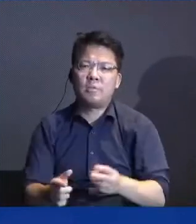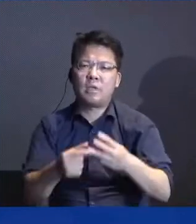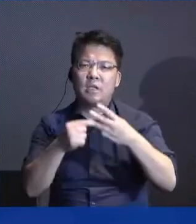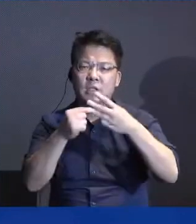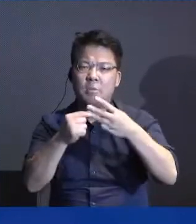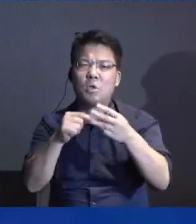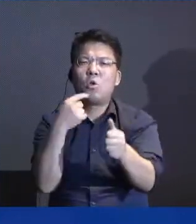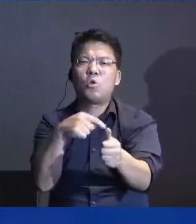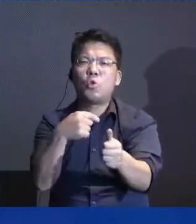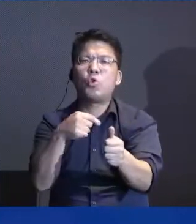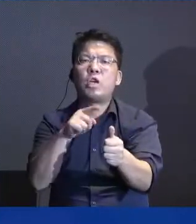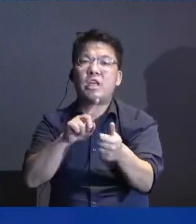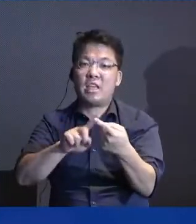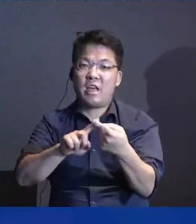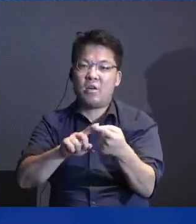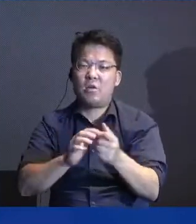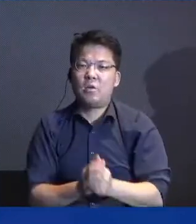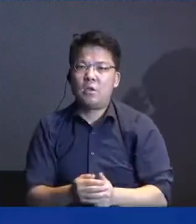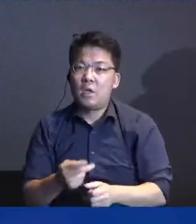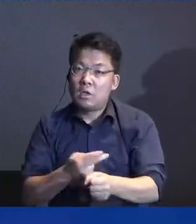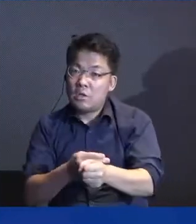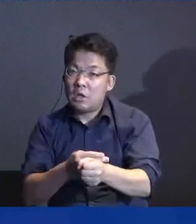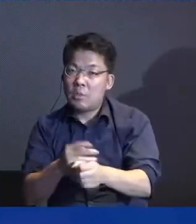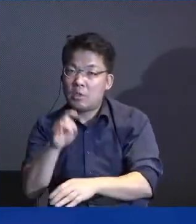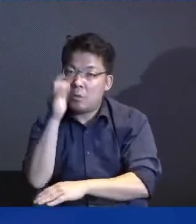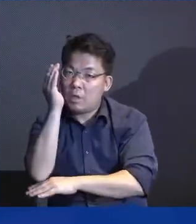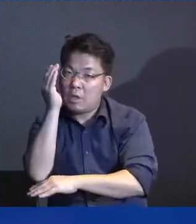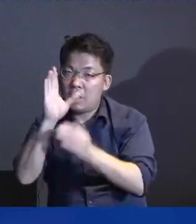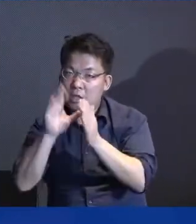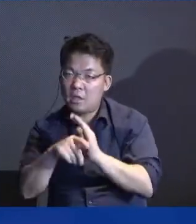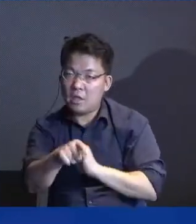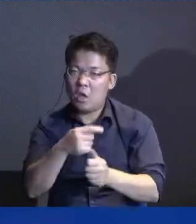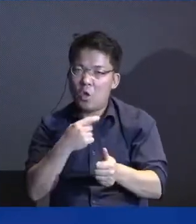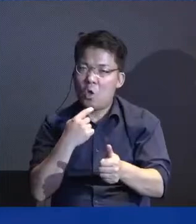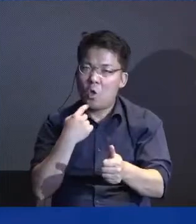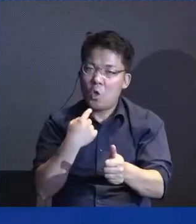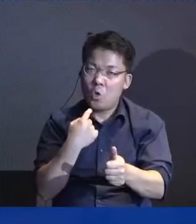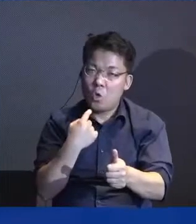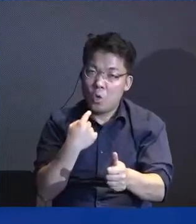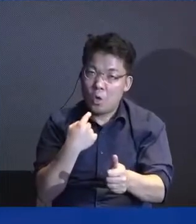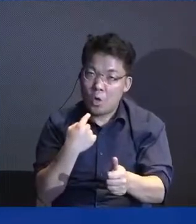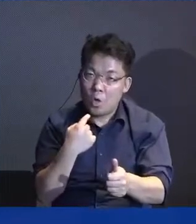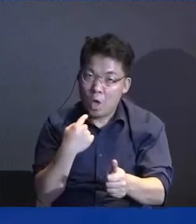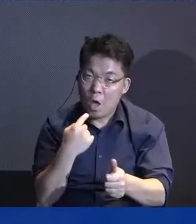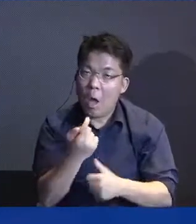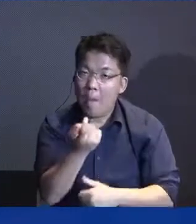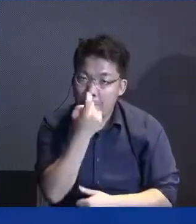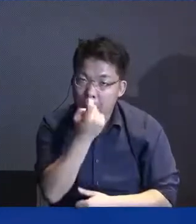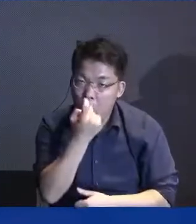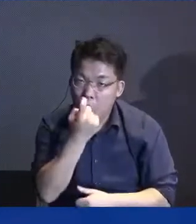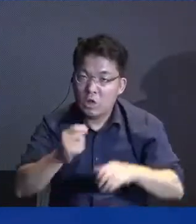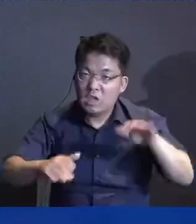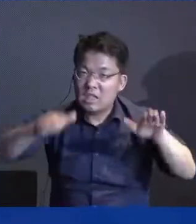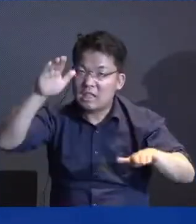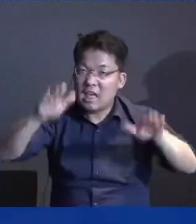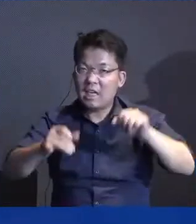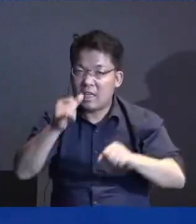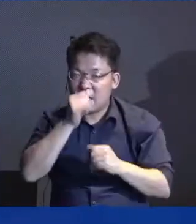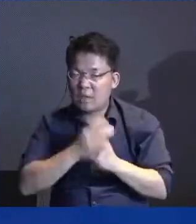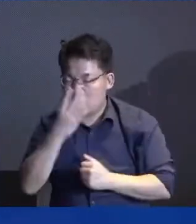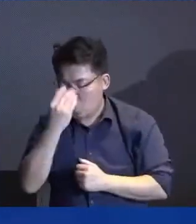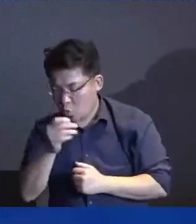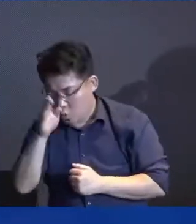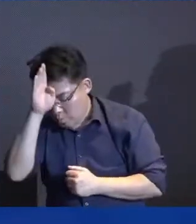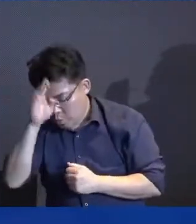mentioned the educational level and the depressive symptoms, the relation between those two, and why would people